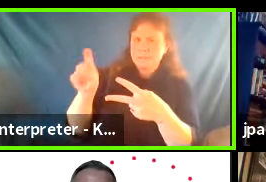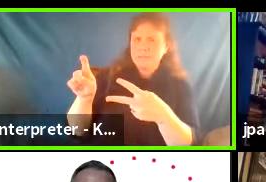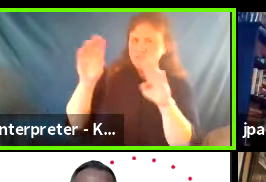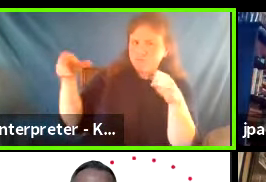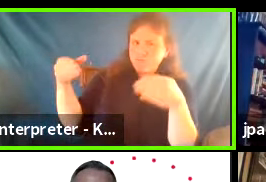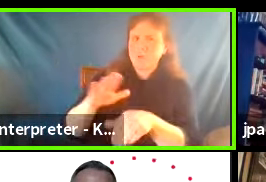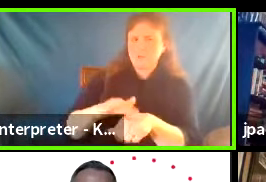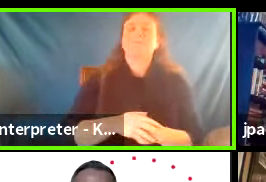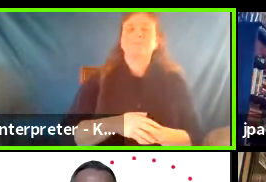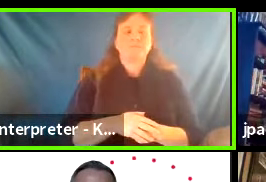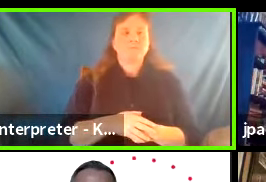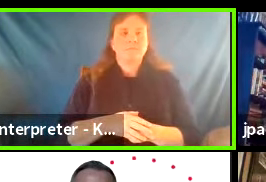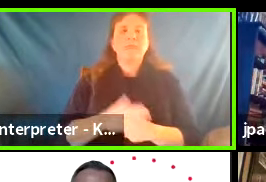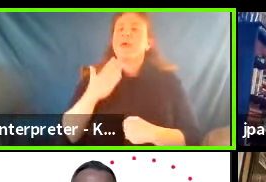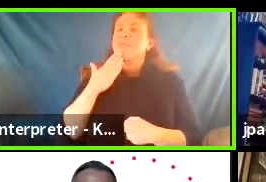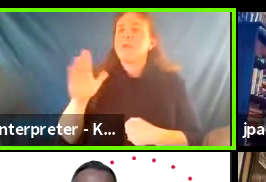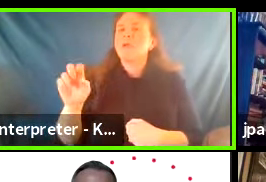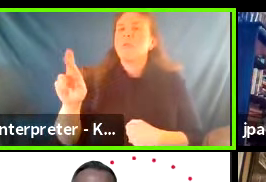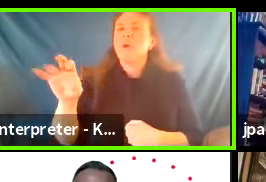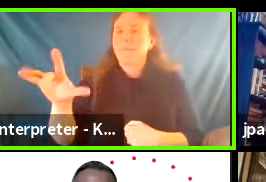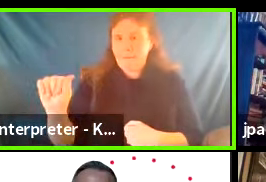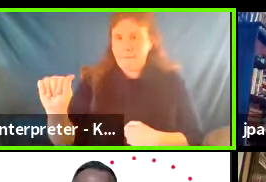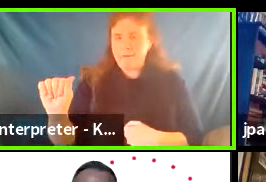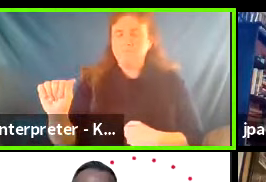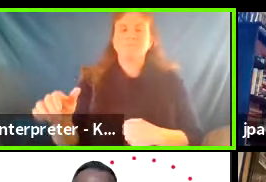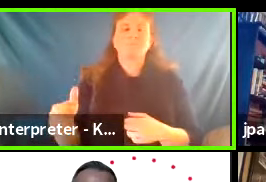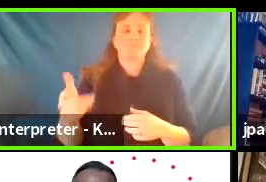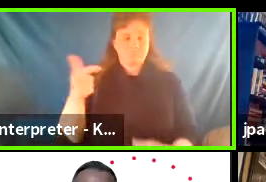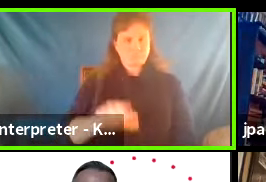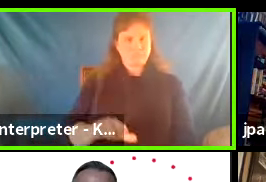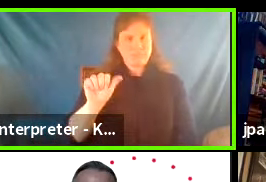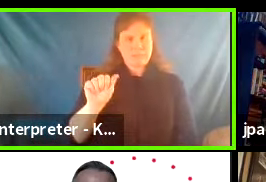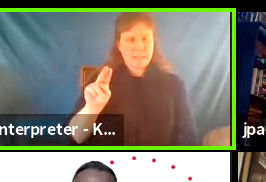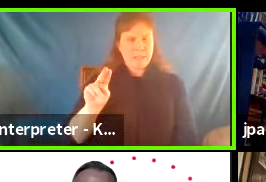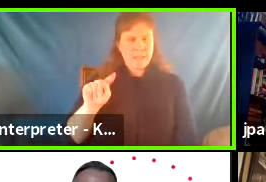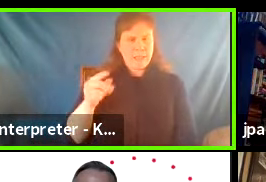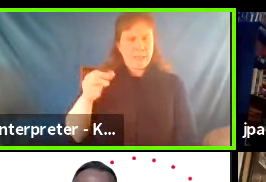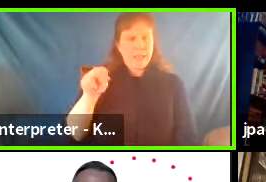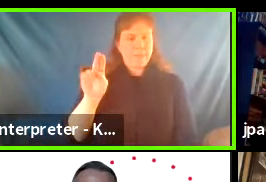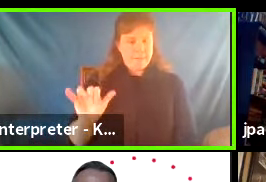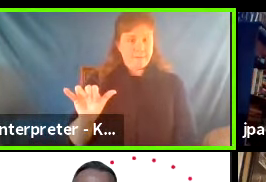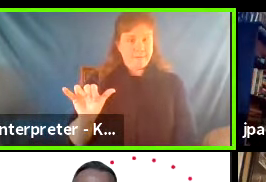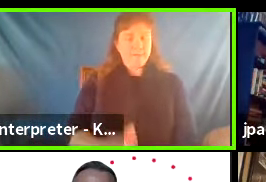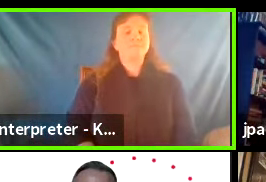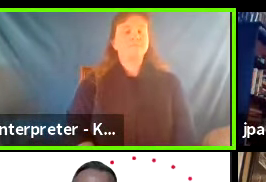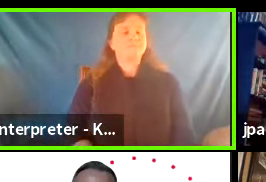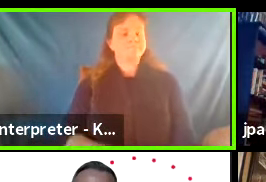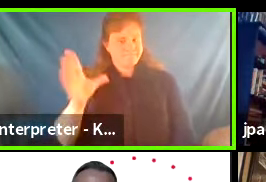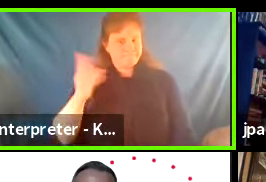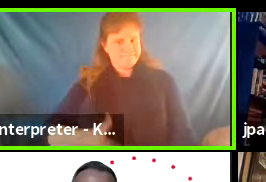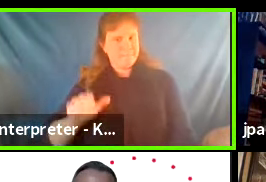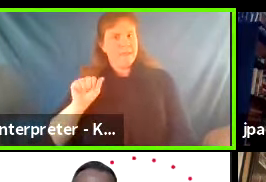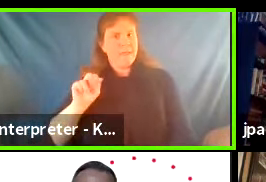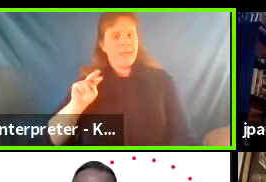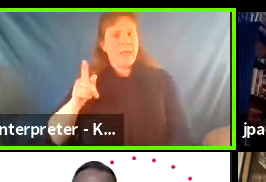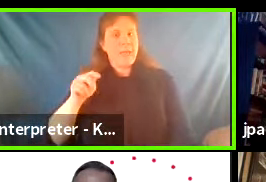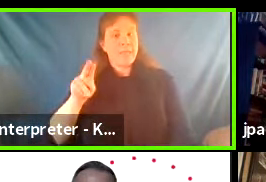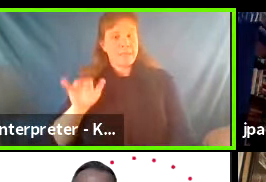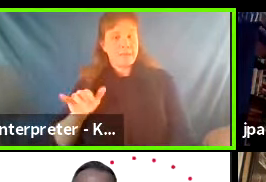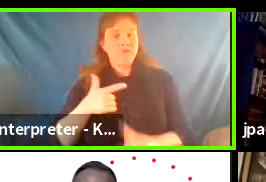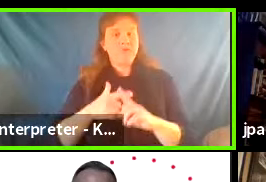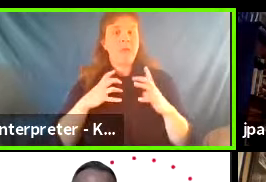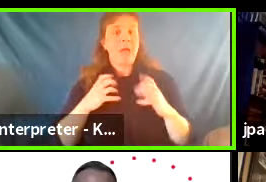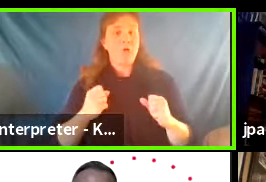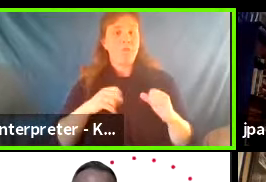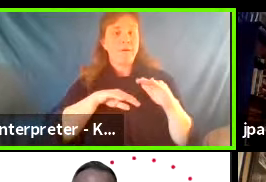Thanks, Erica, for adding that. Anthony, we'll go to you next, and then Orville after that. Anthony Wright from Health Access California.